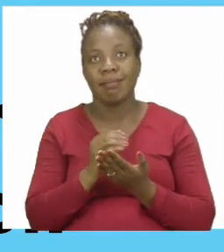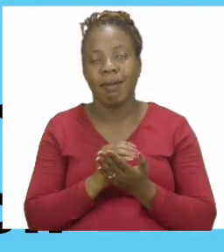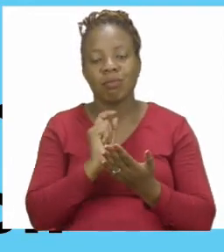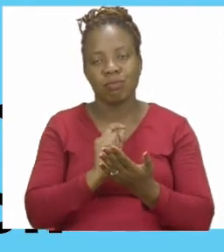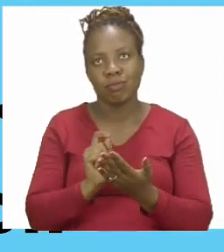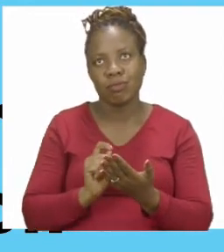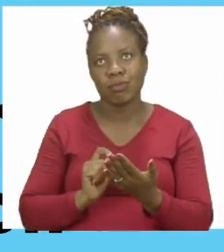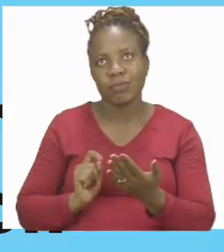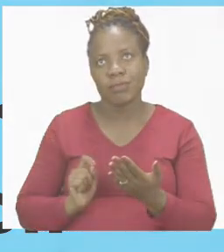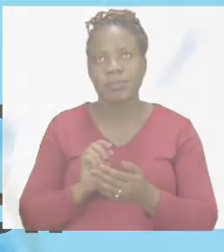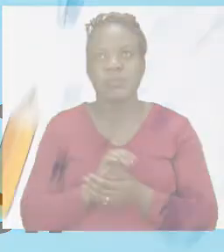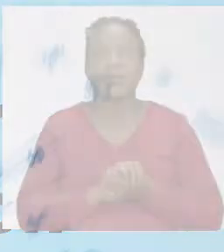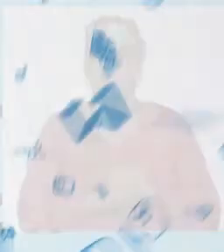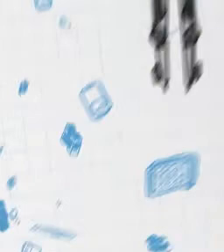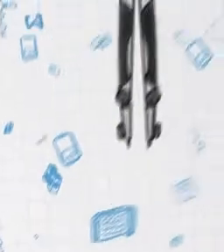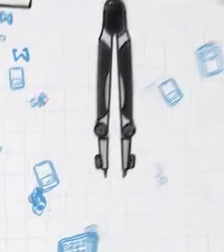writing.